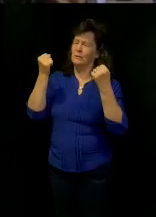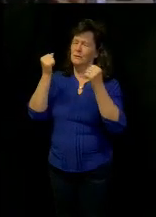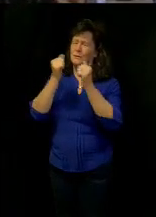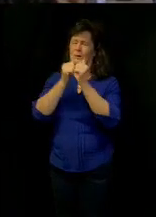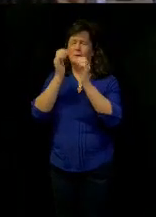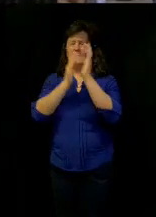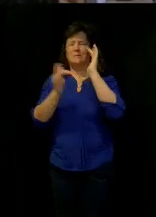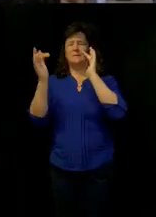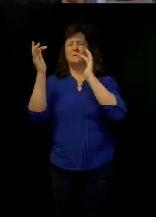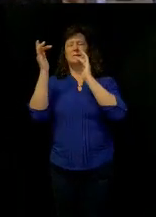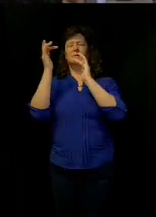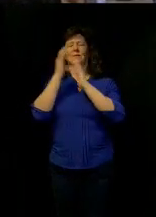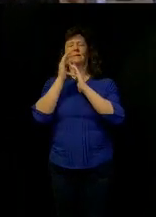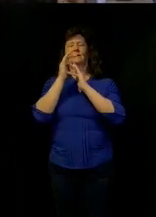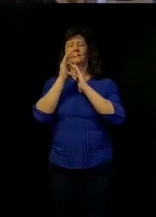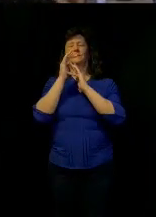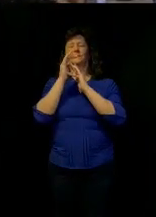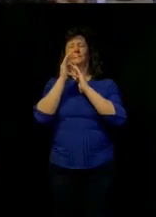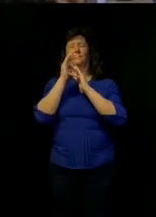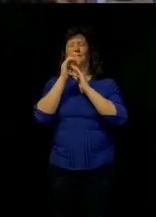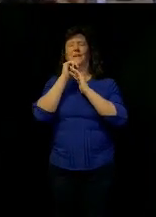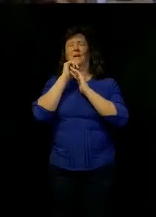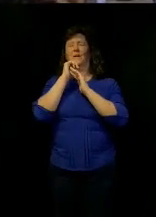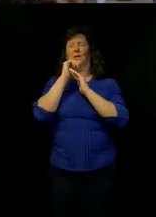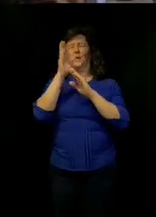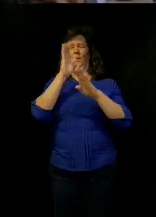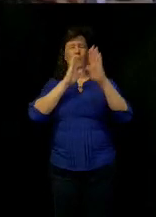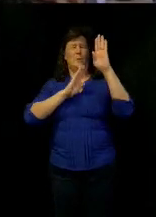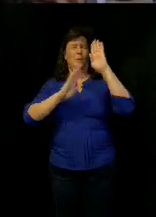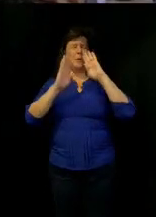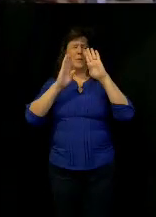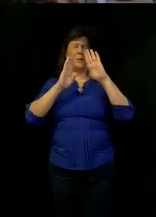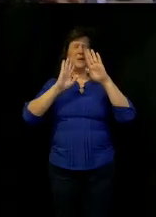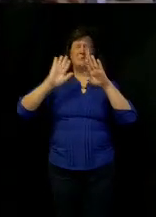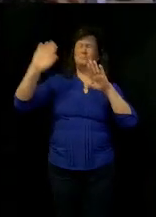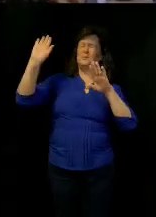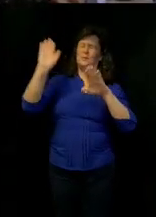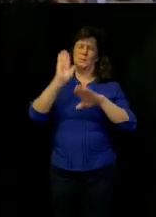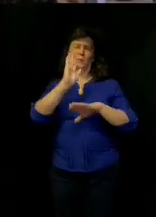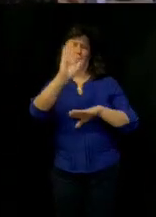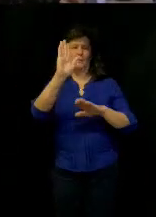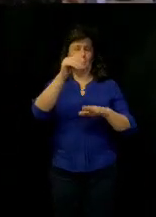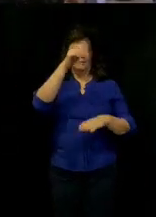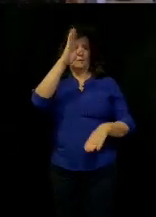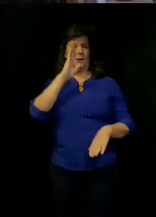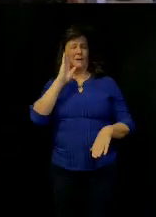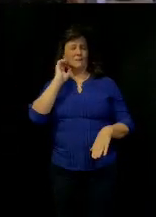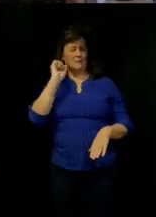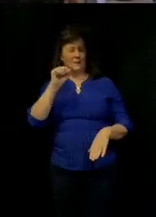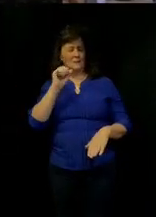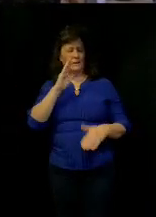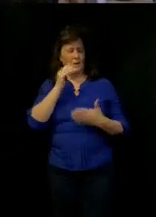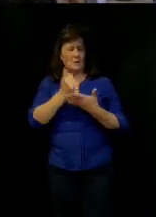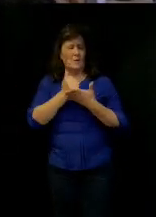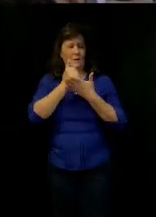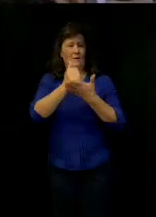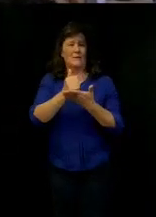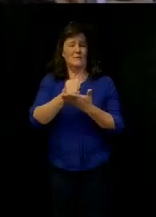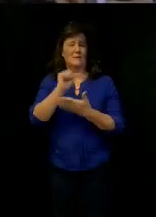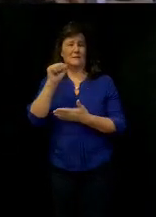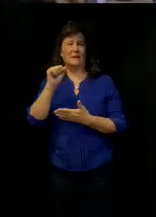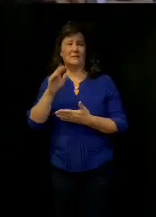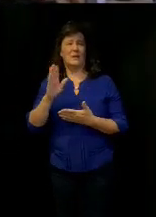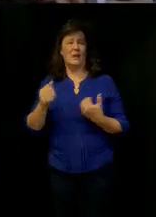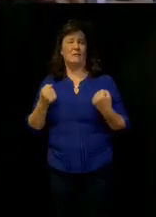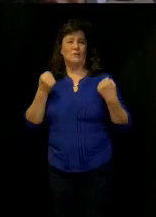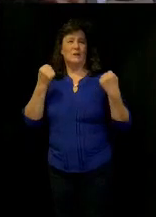Be strong and courageous. Do not be dismayed. For I am your God. Yes, I will help you. Yes, I will strengthen you. Yes, I will